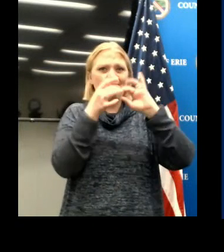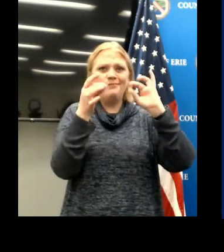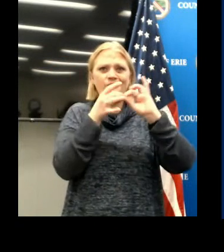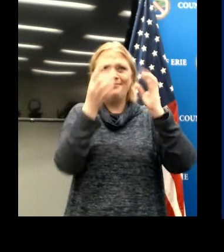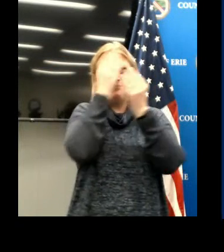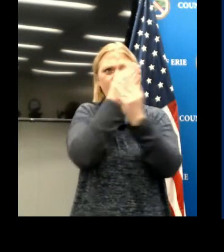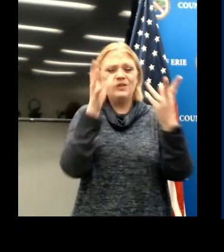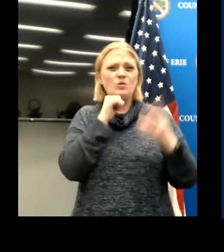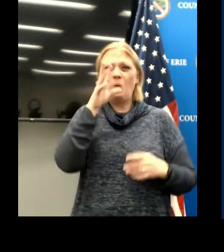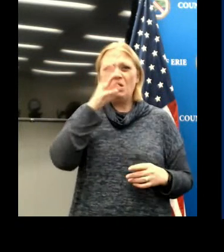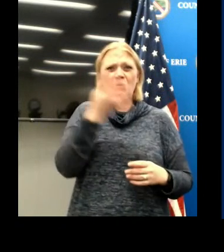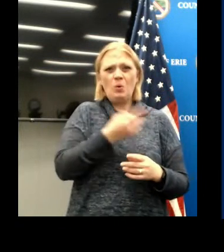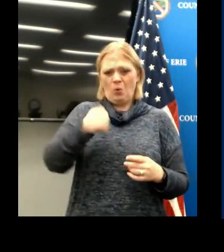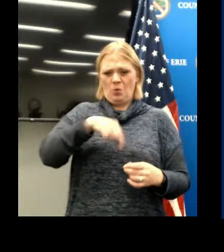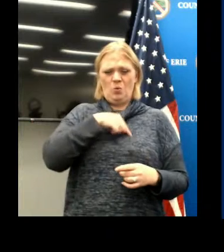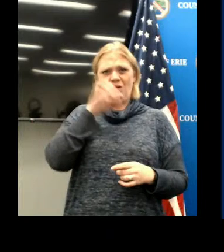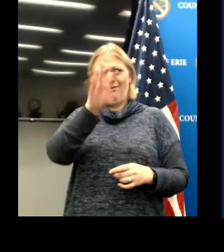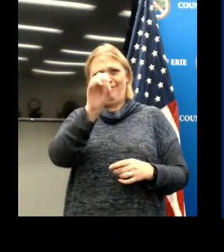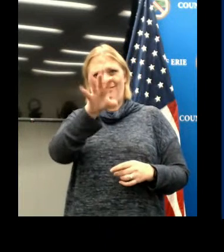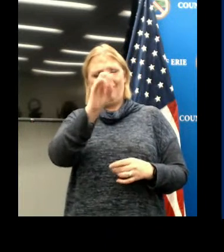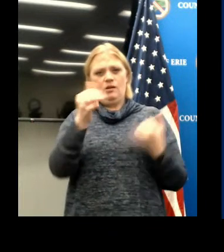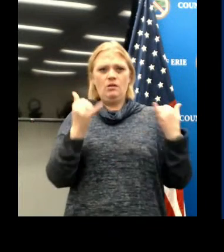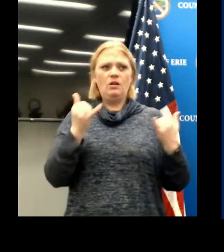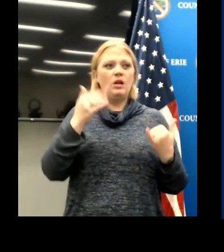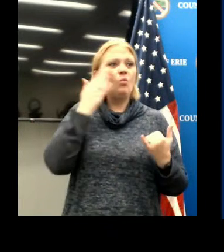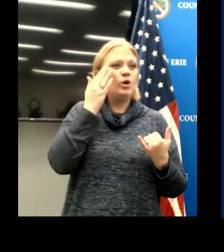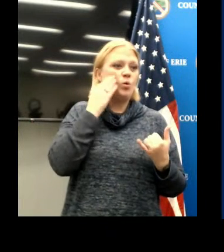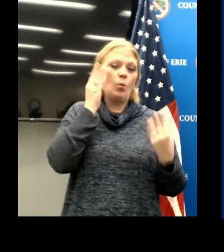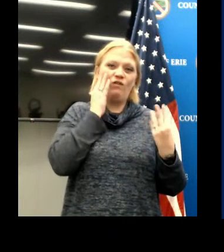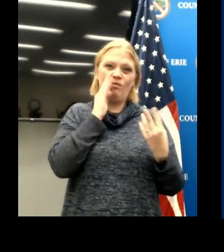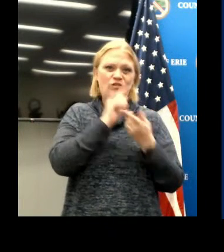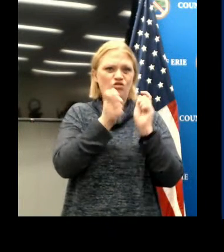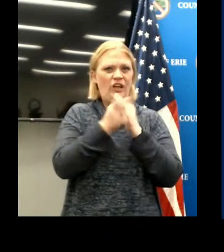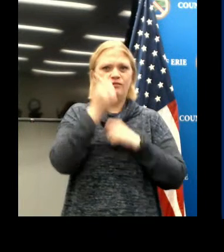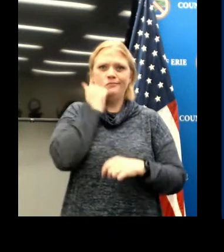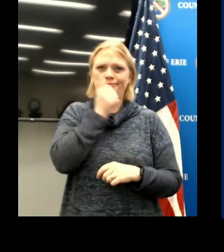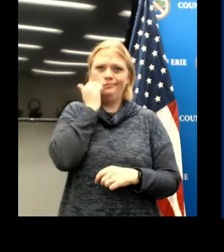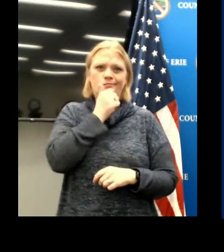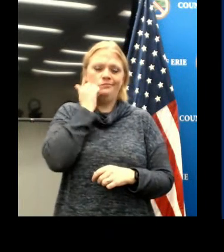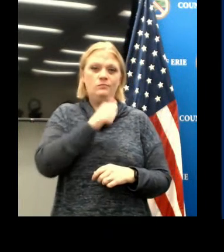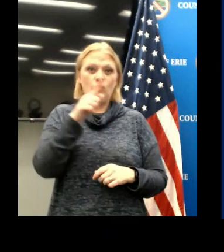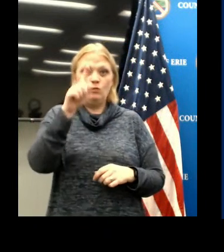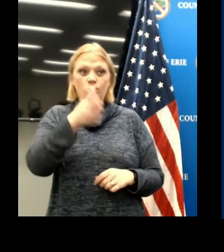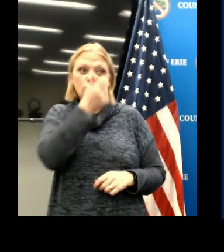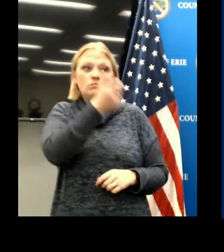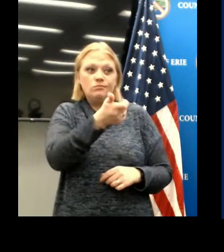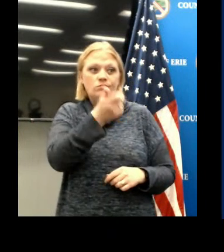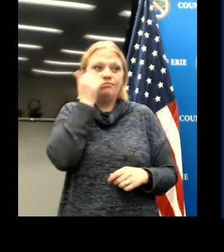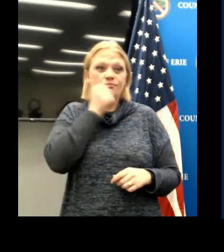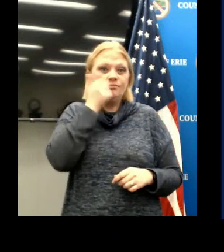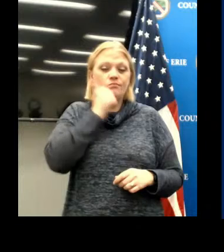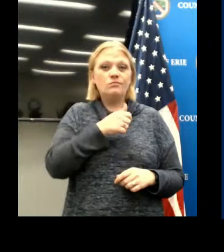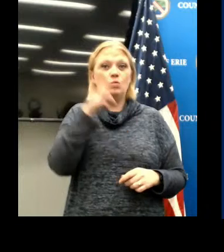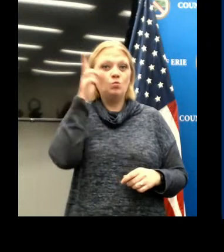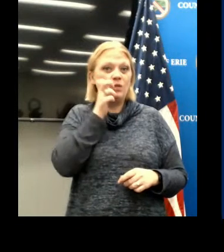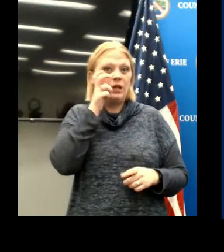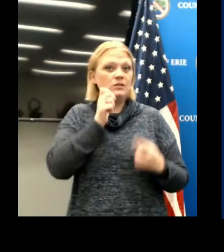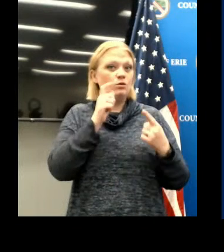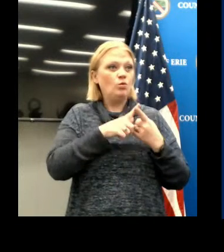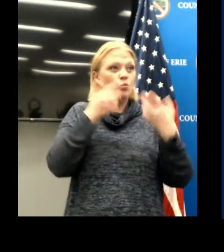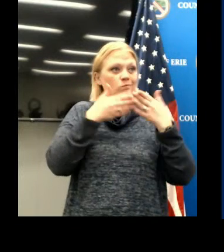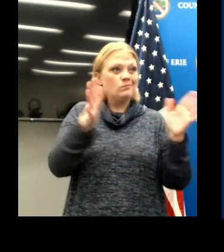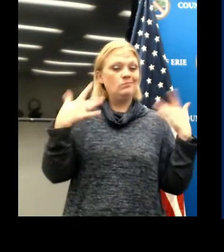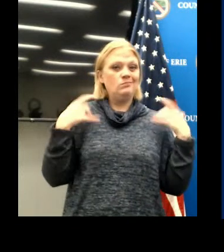ignore what we're saying today. We know that the information changes daily, so we should tune in daily to listen to the public health